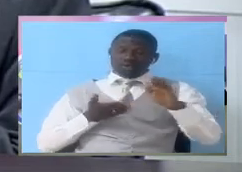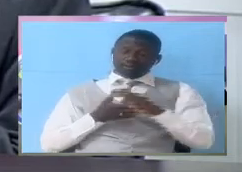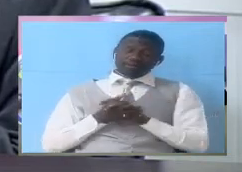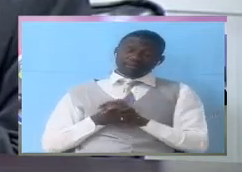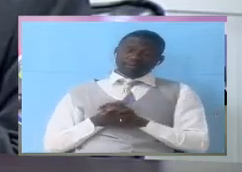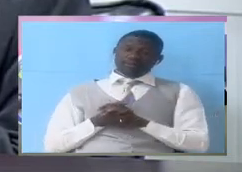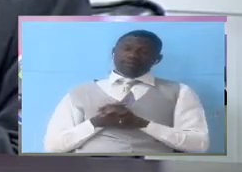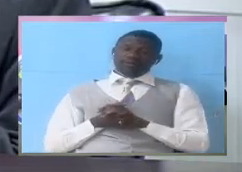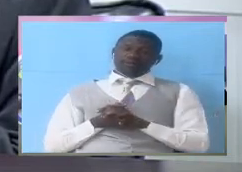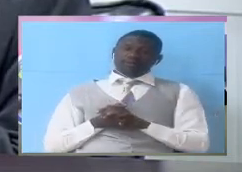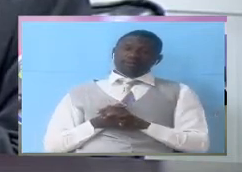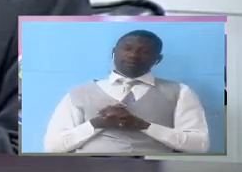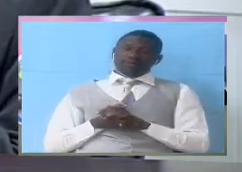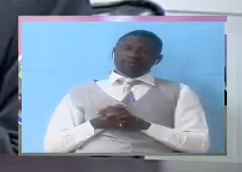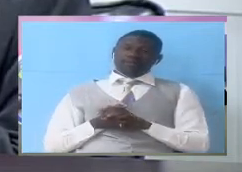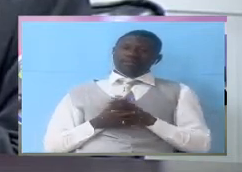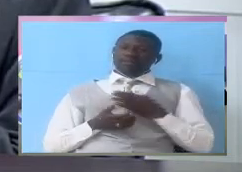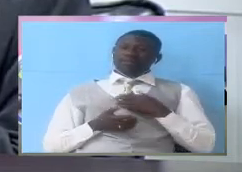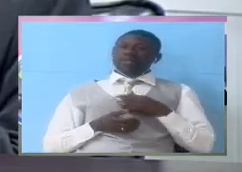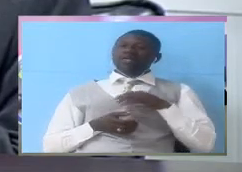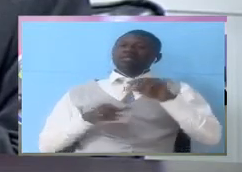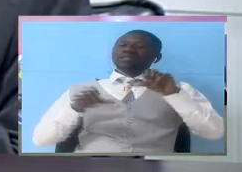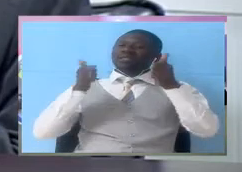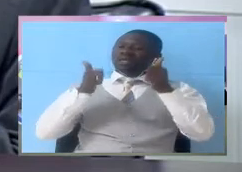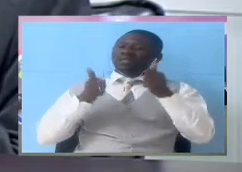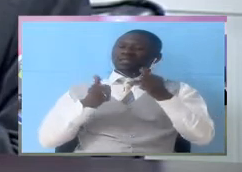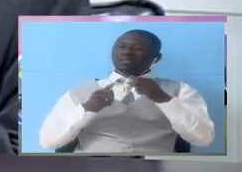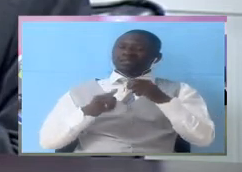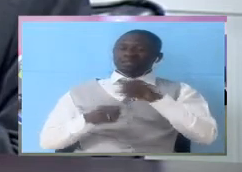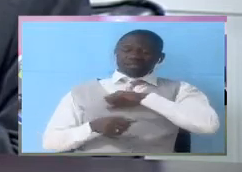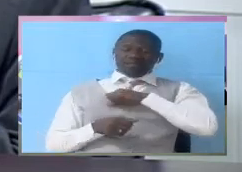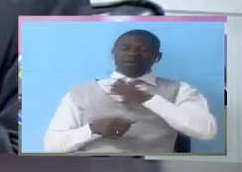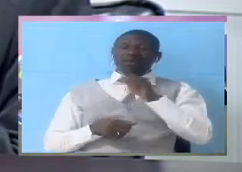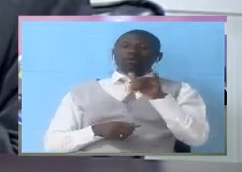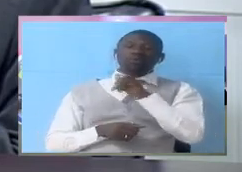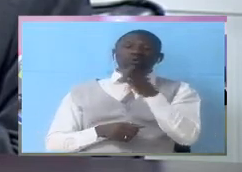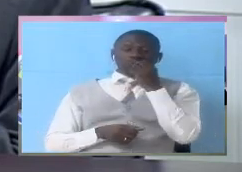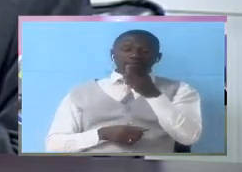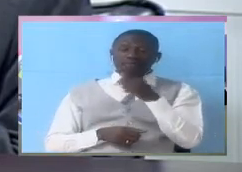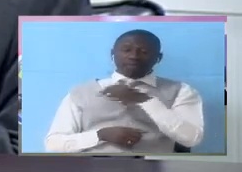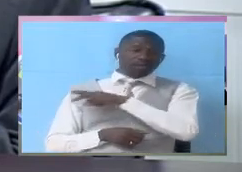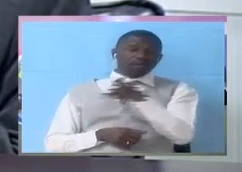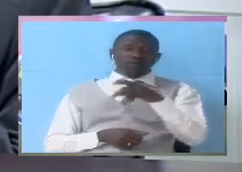The starting itself, which you said was they were walking